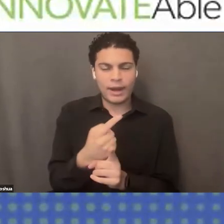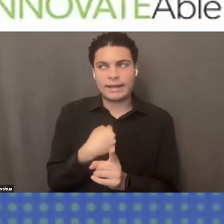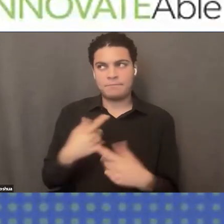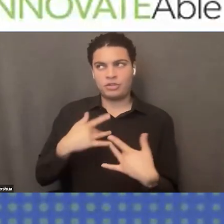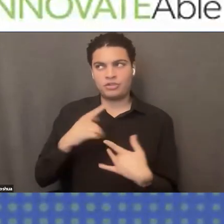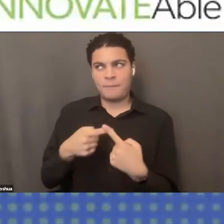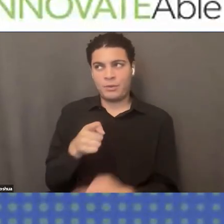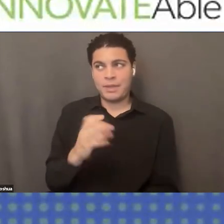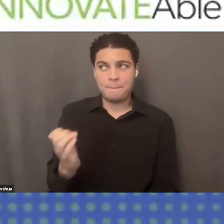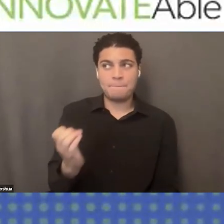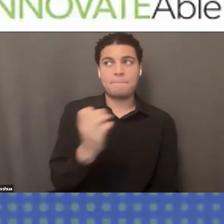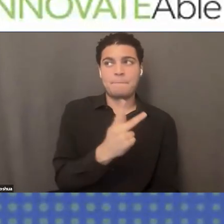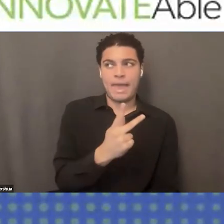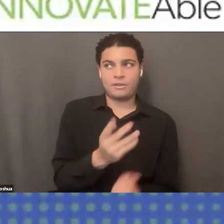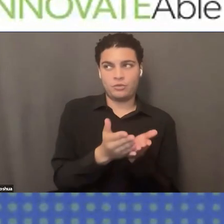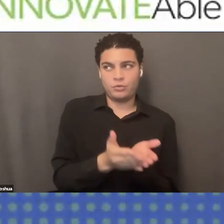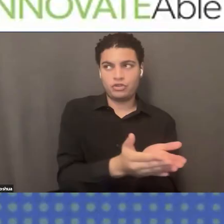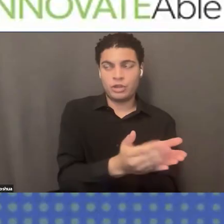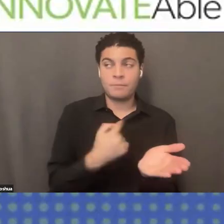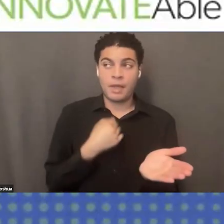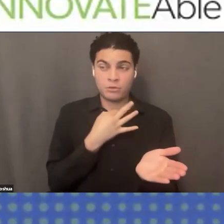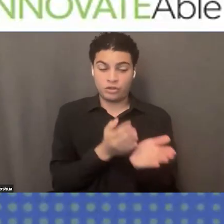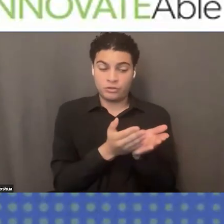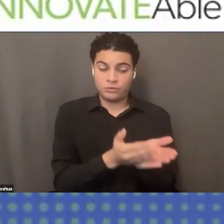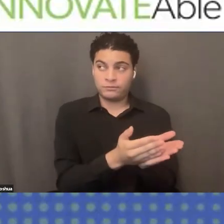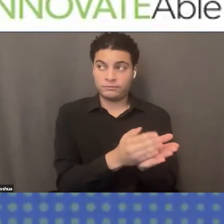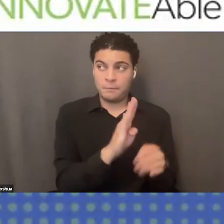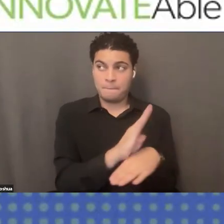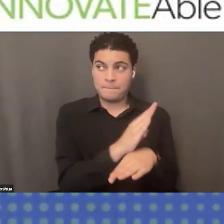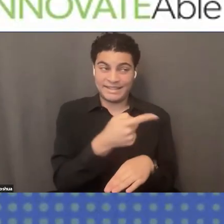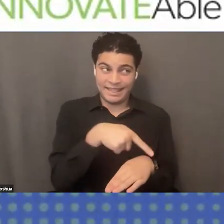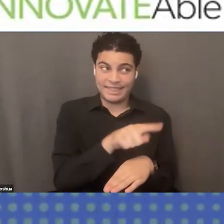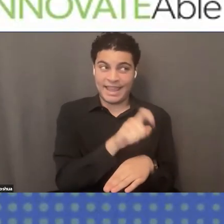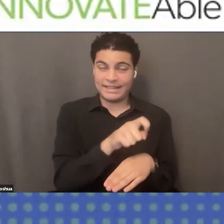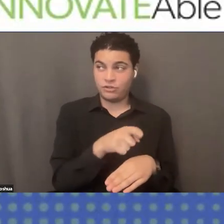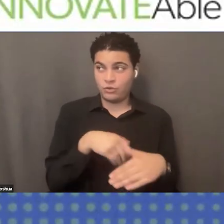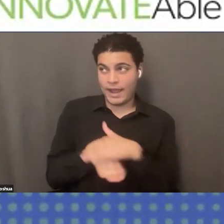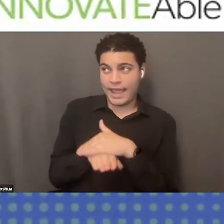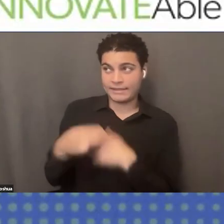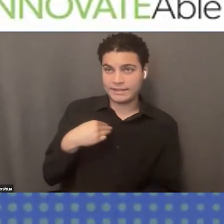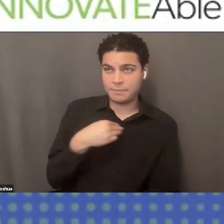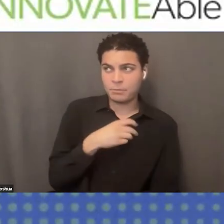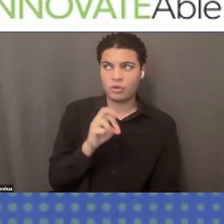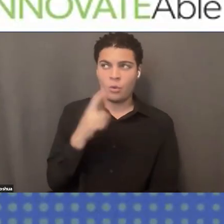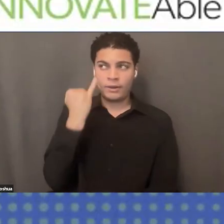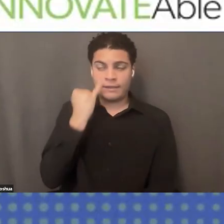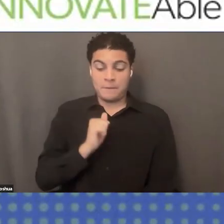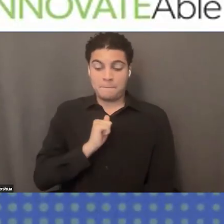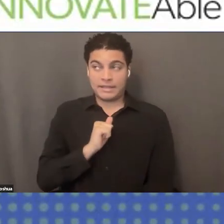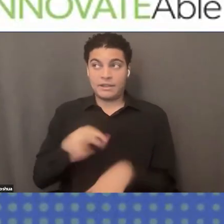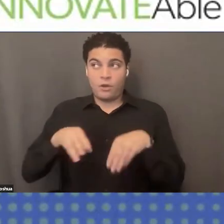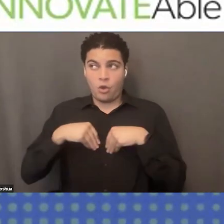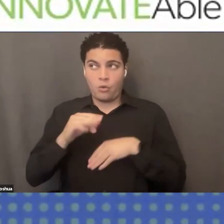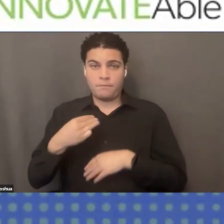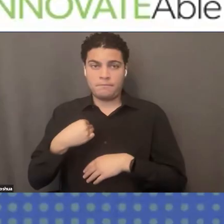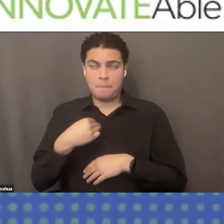own membership and then they would assign the codes, or could I, if I had a membership, transfer that to them? I just curious if you had